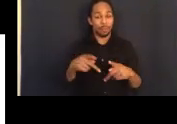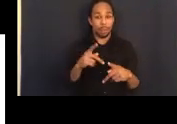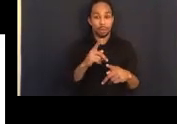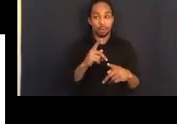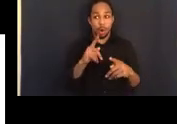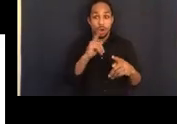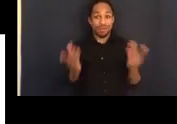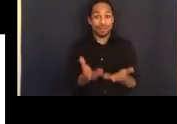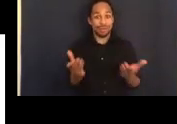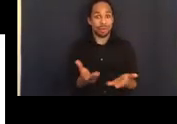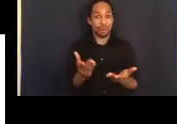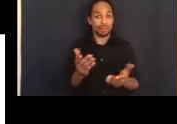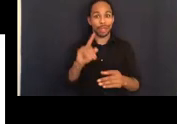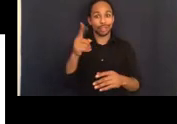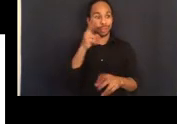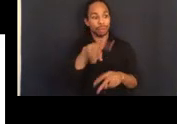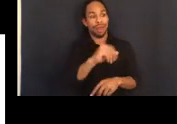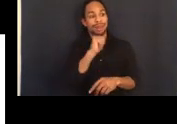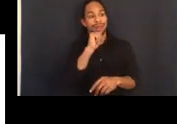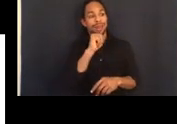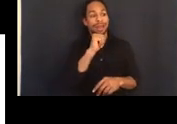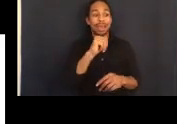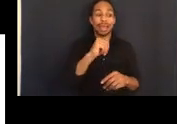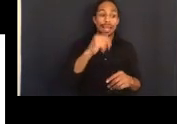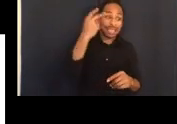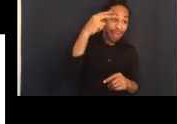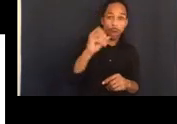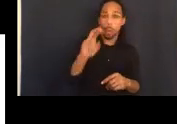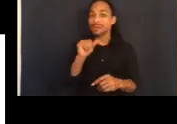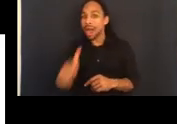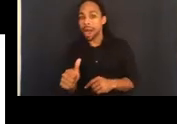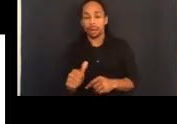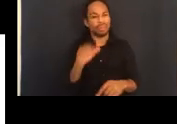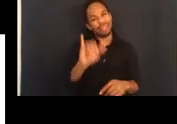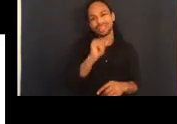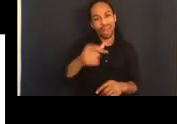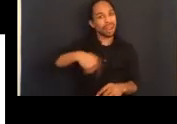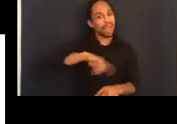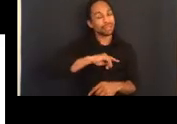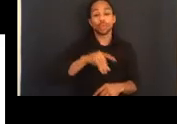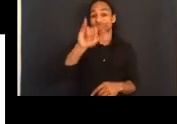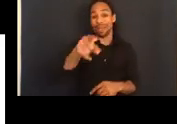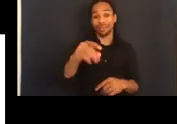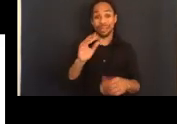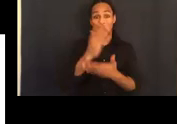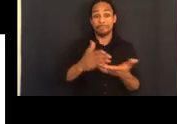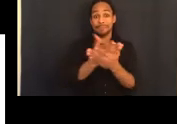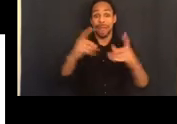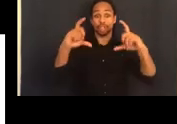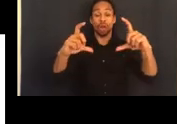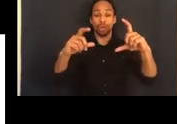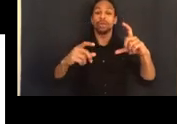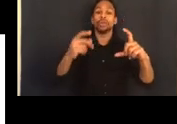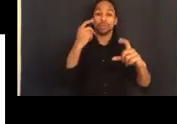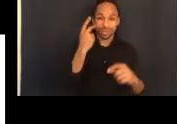people work. And we knew it, but we didn't have numbers. So we're out of these 111 families, we created